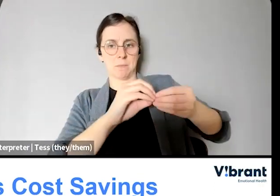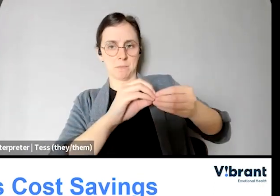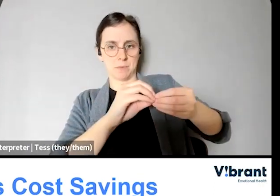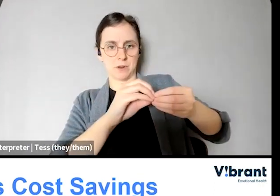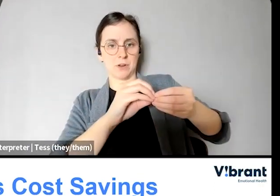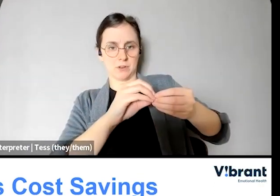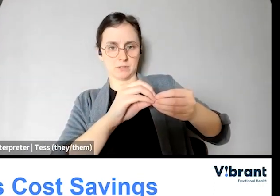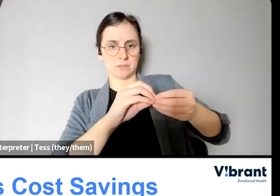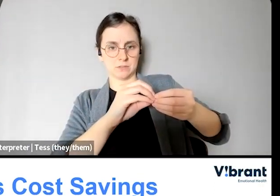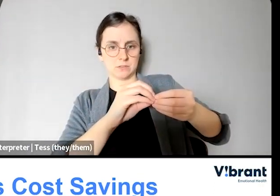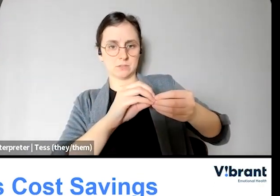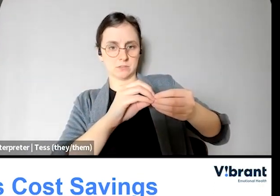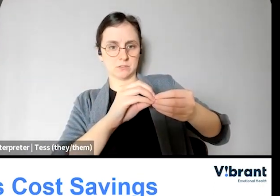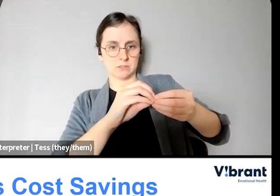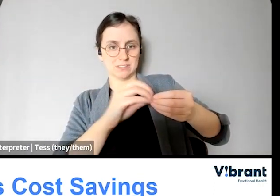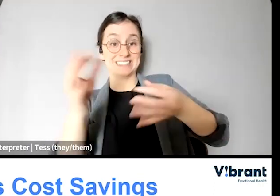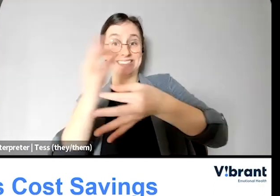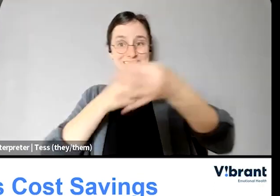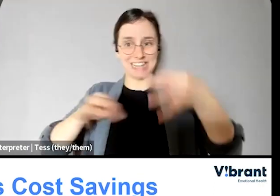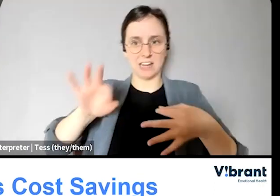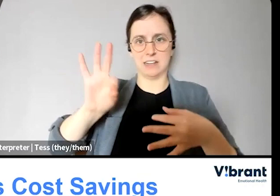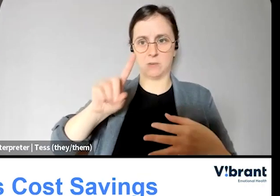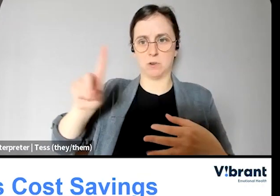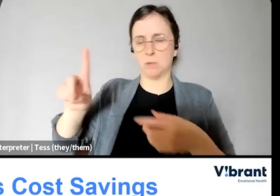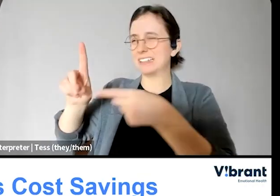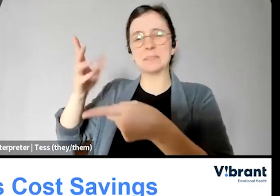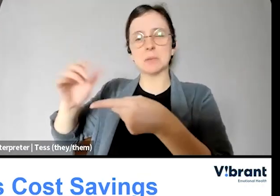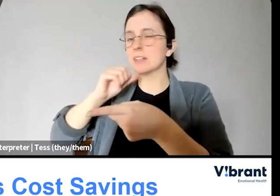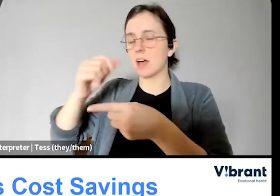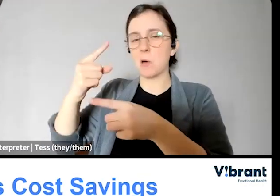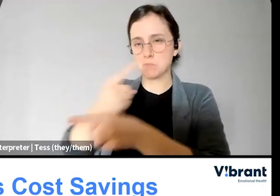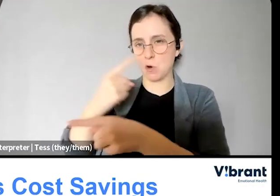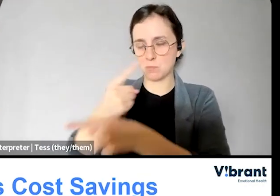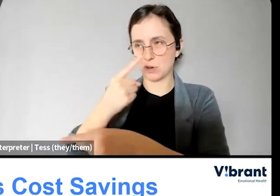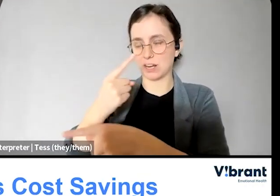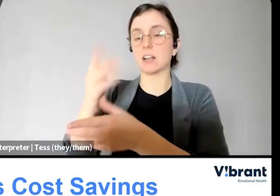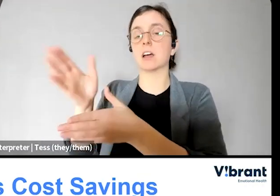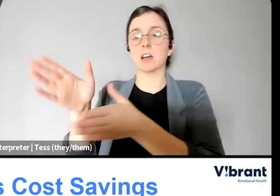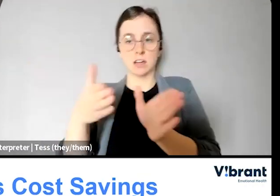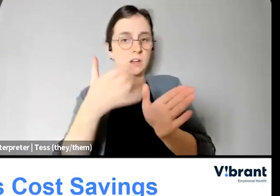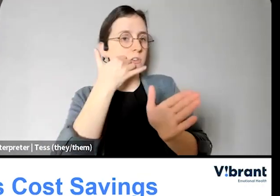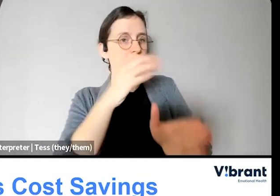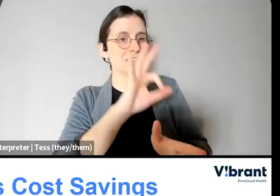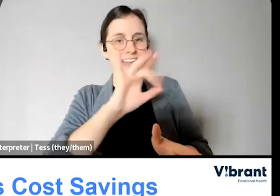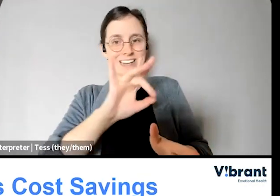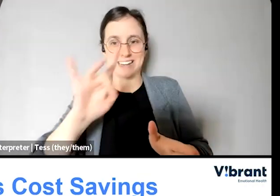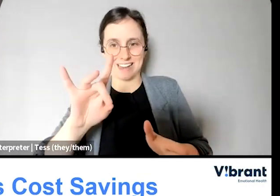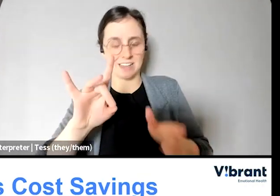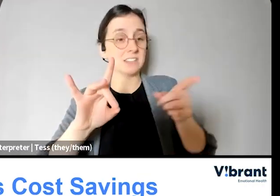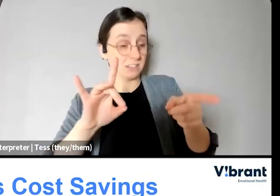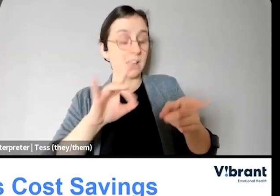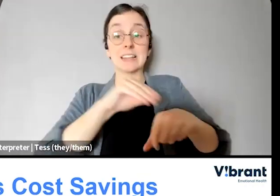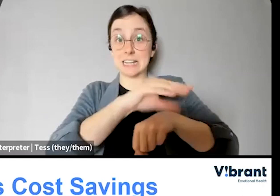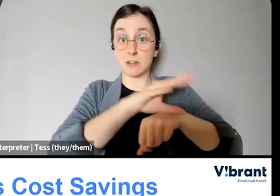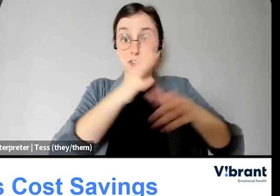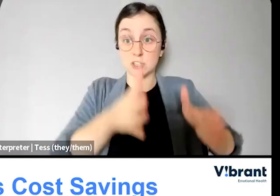needed in lieu of 911, which may not be appropriate, have that resolved by the crisis center. Again, 98%